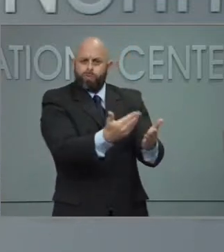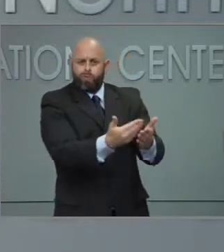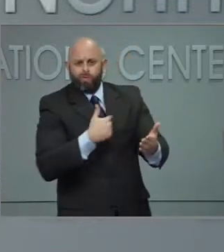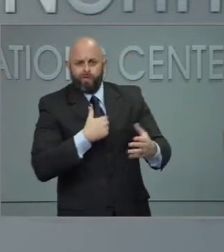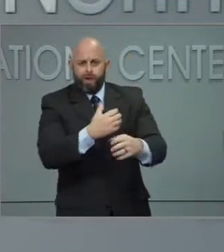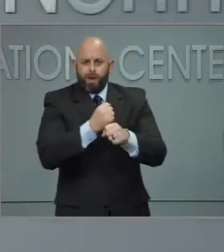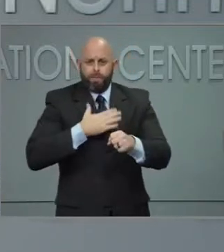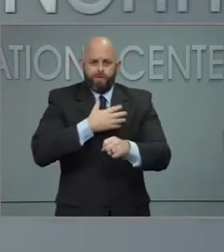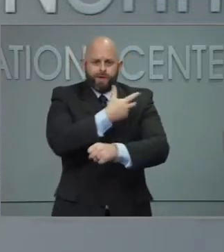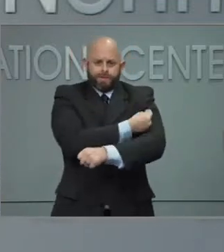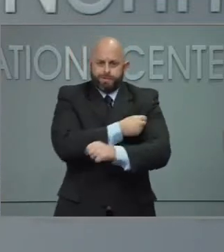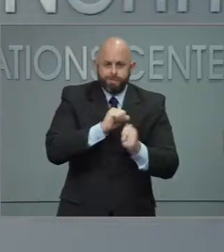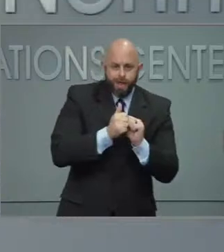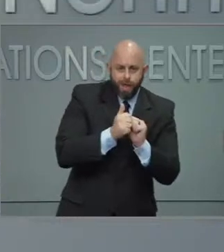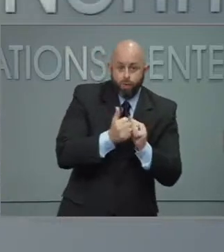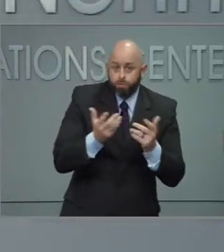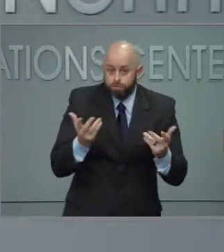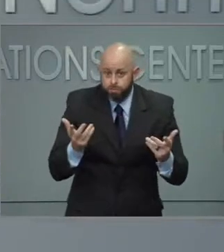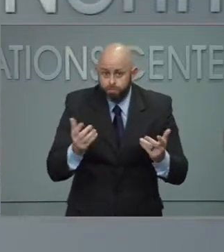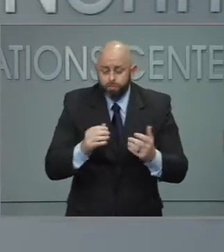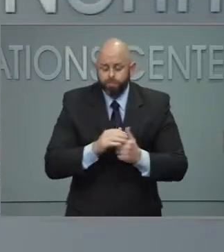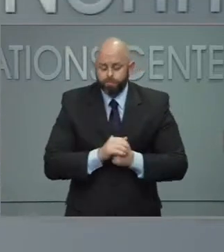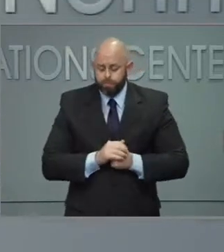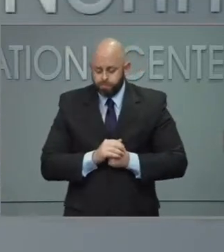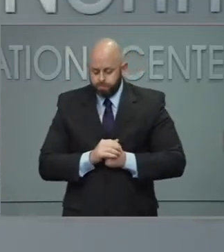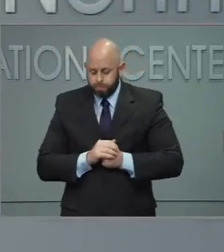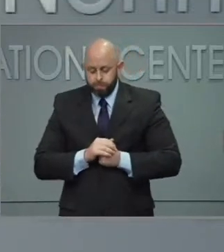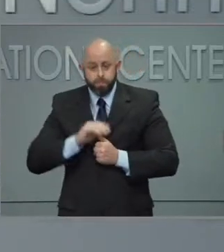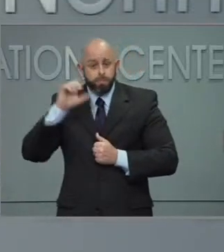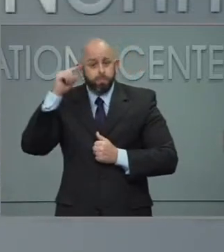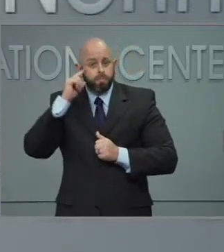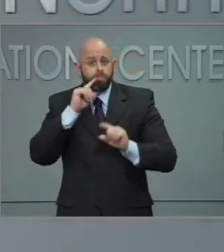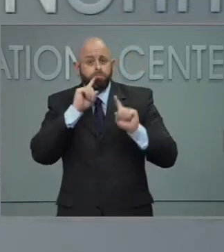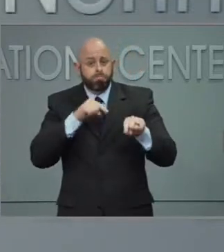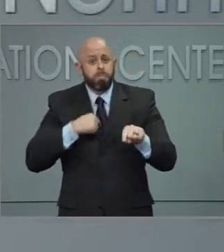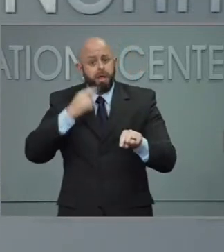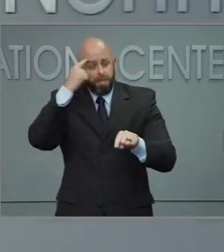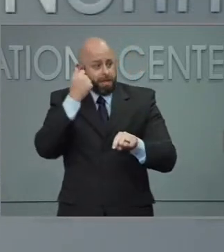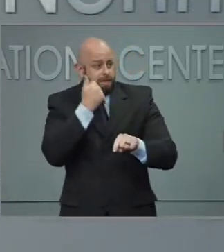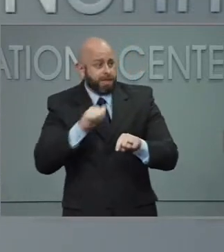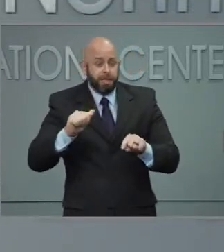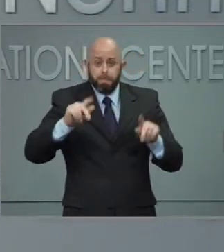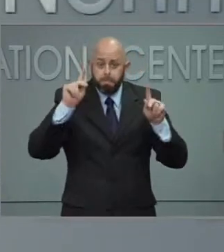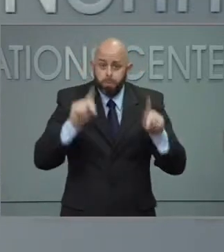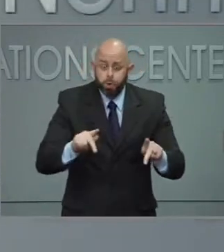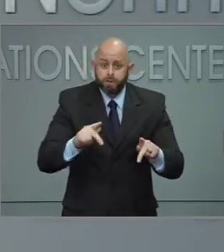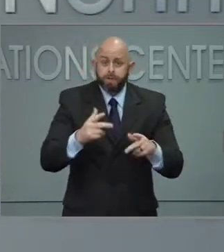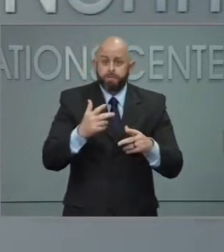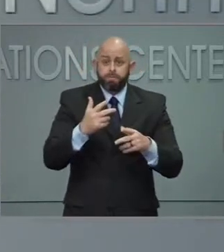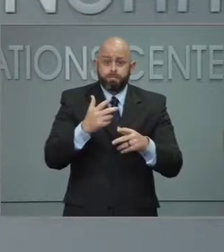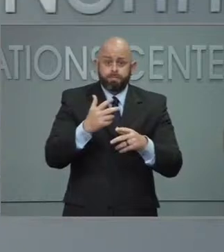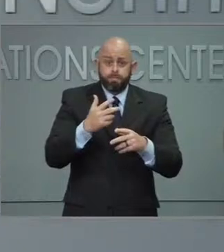I believe that any person who gets vaccinated should be able to get